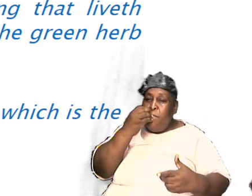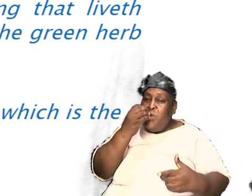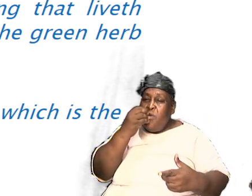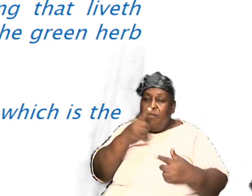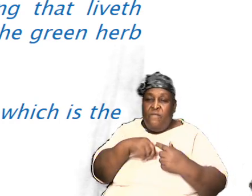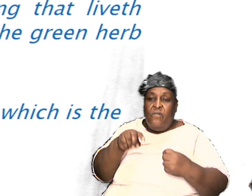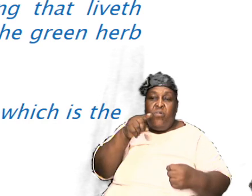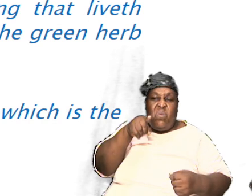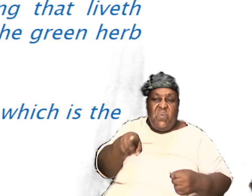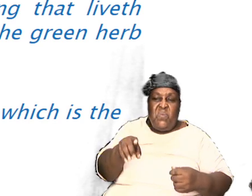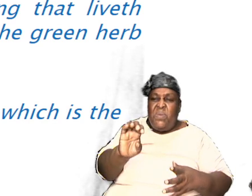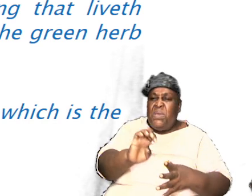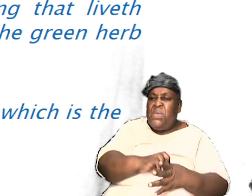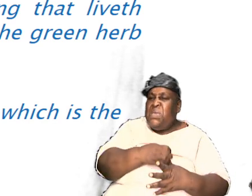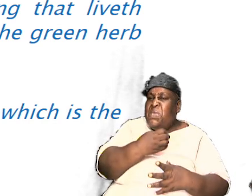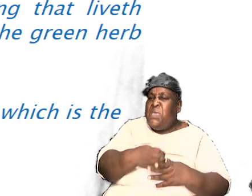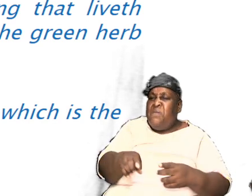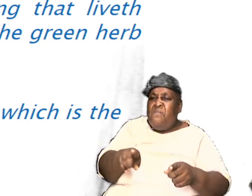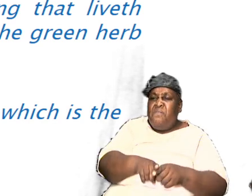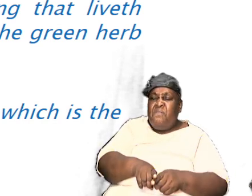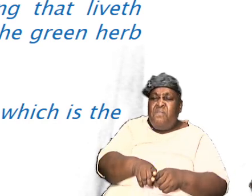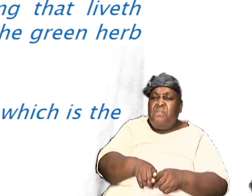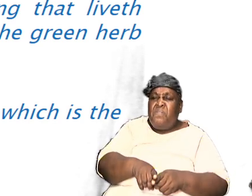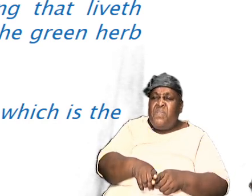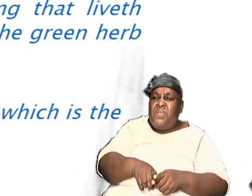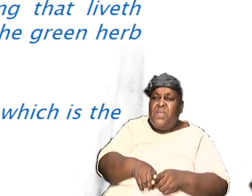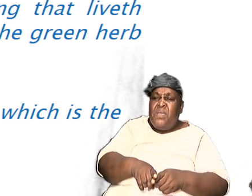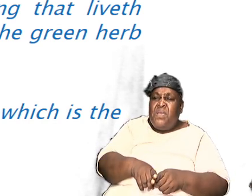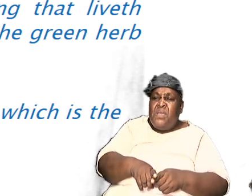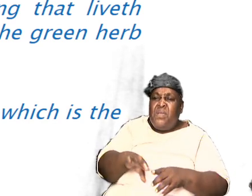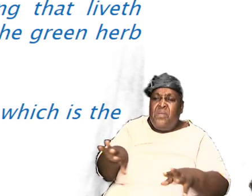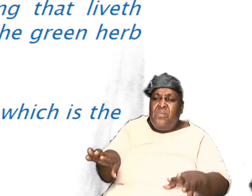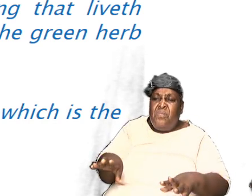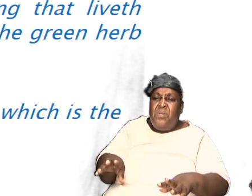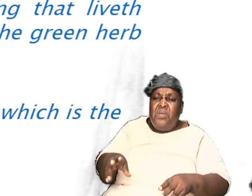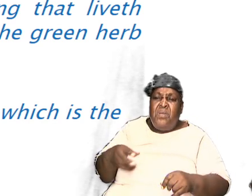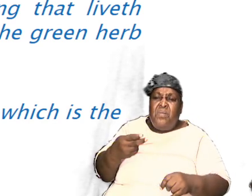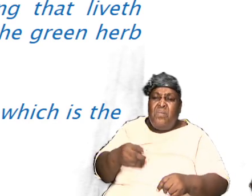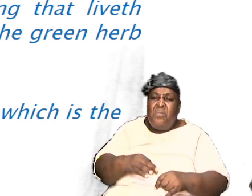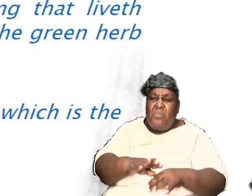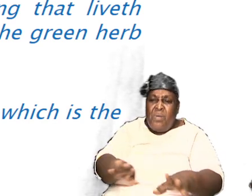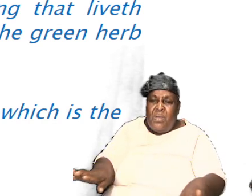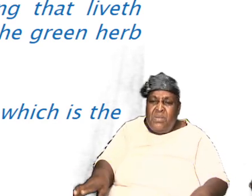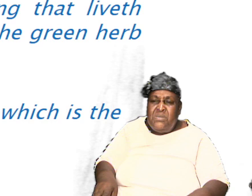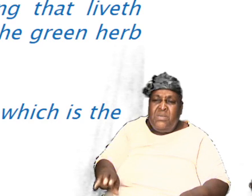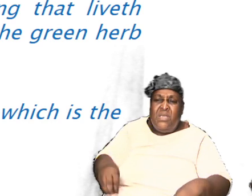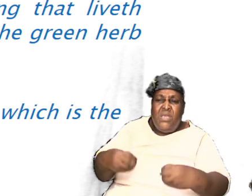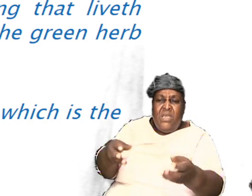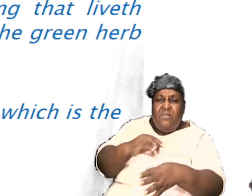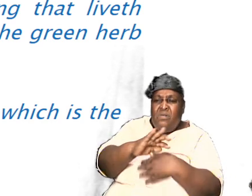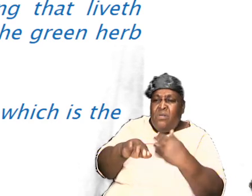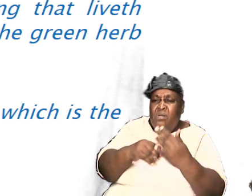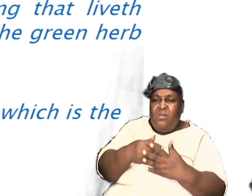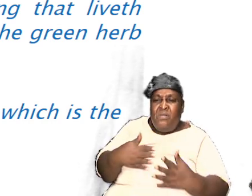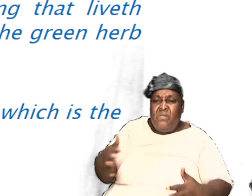you, even as the green herb. I have given you all things.